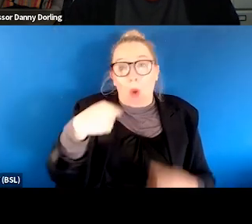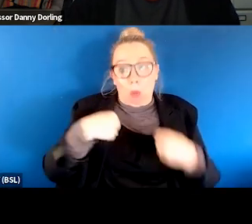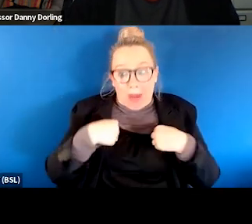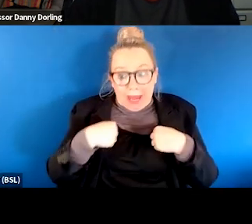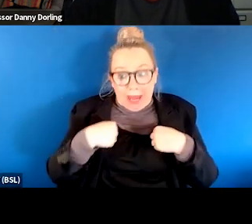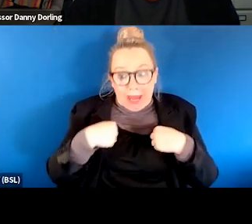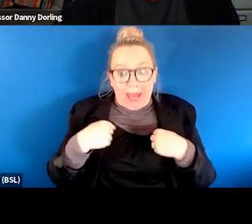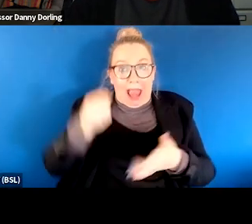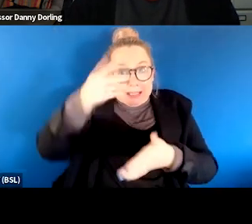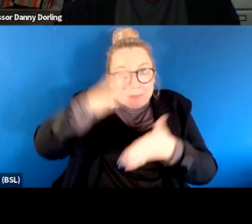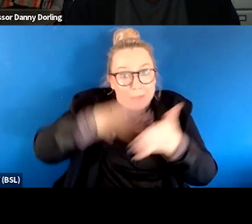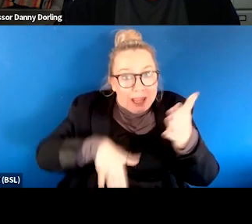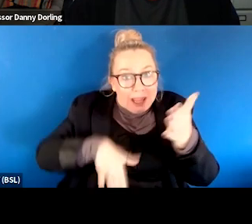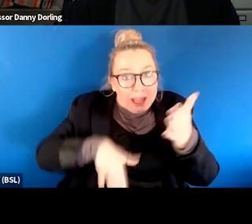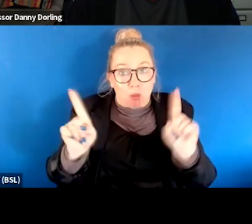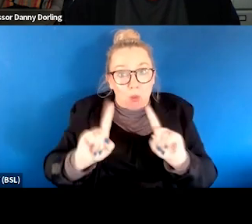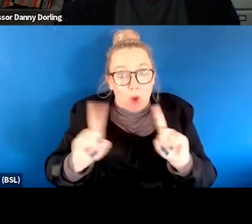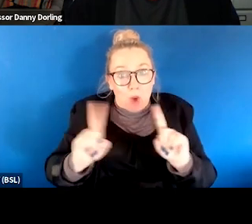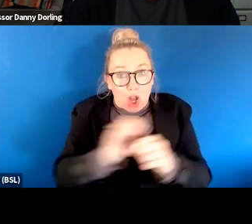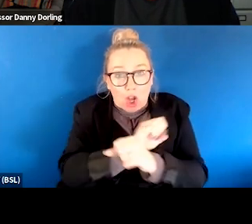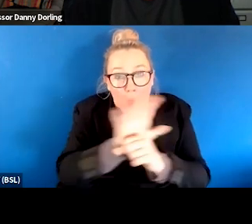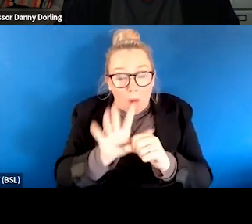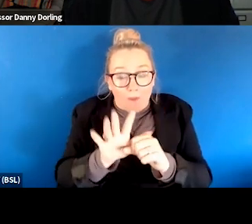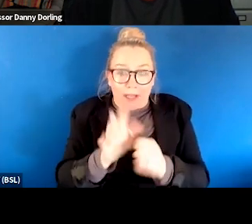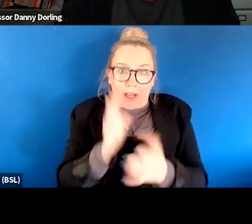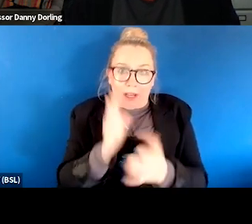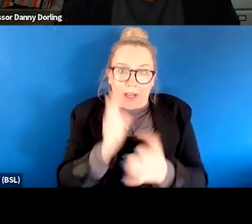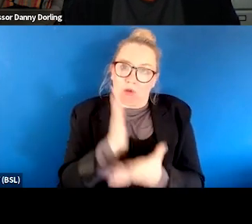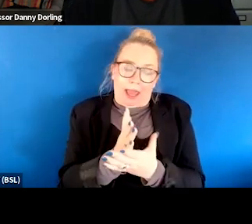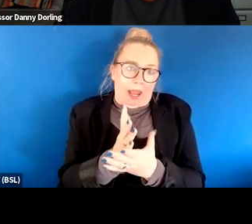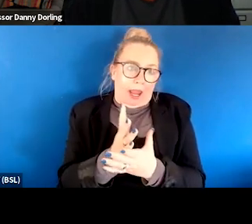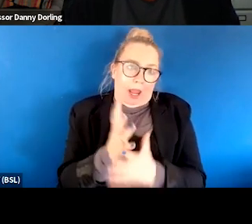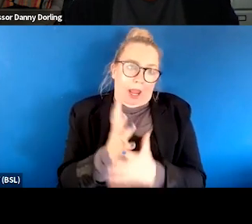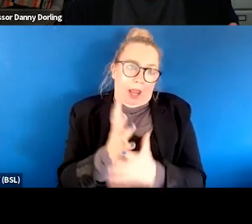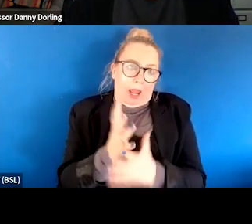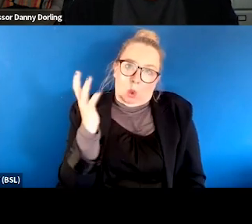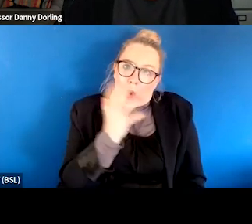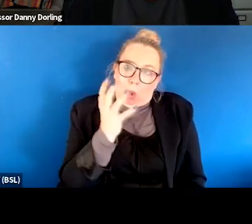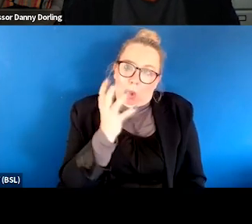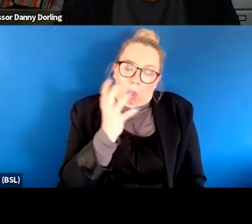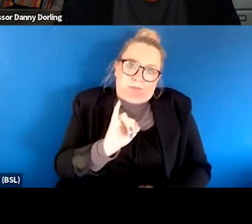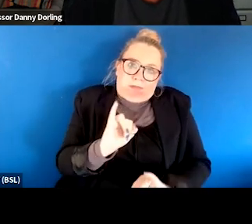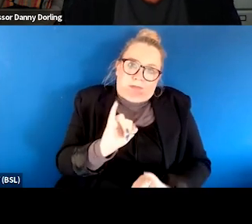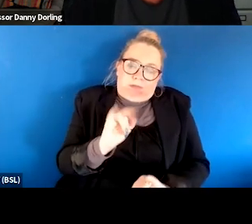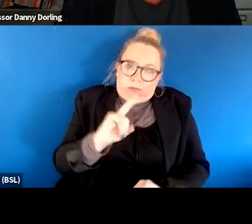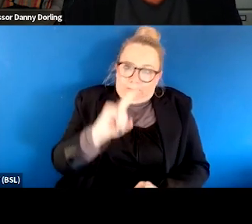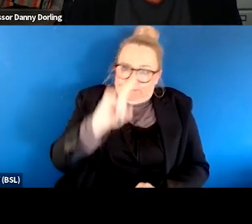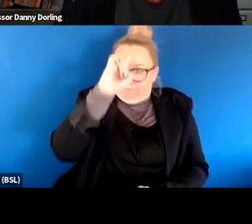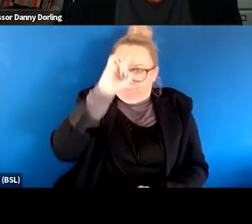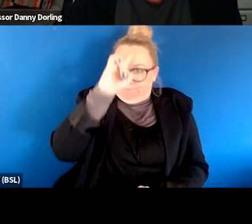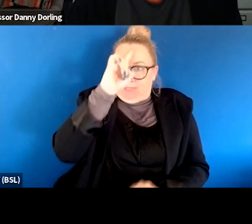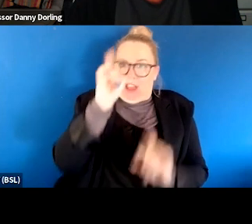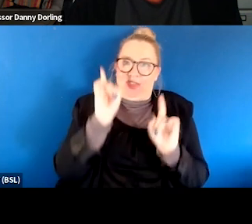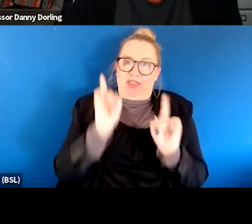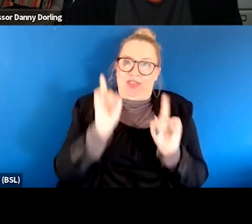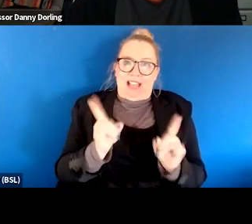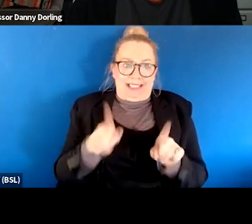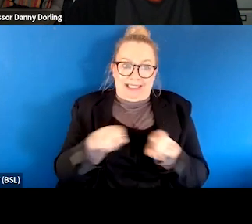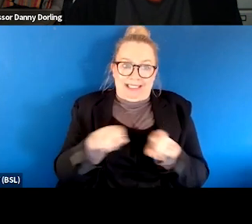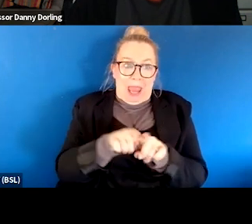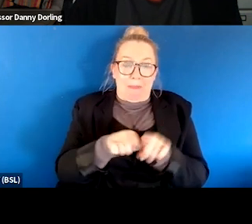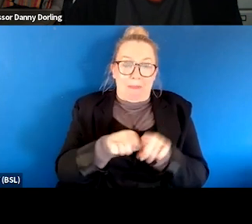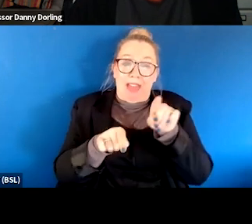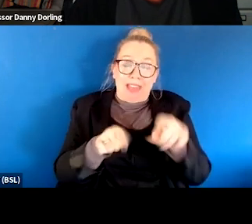unusual. The introduction of a new disease with this death toll doesn't happen